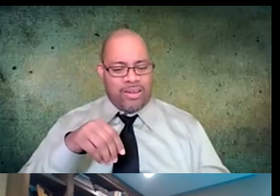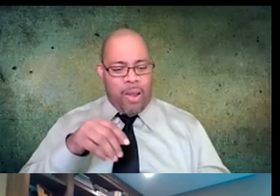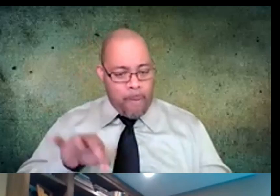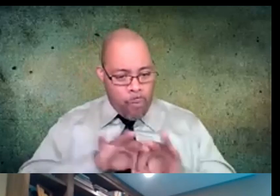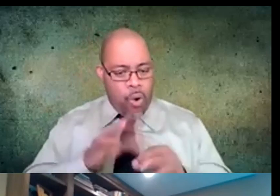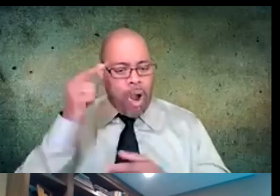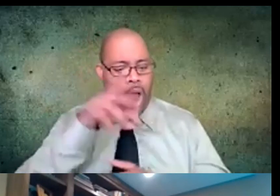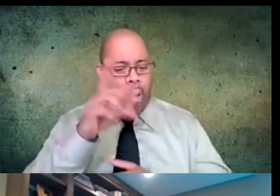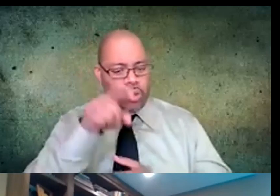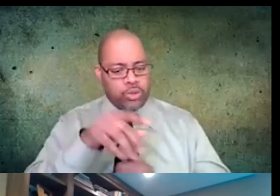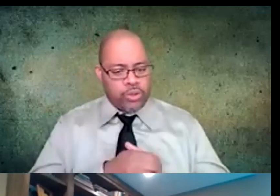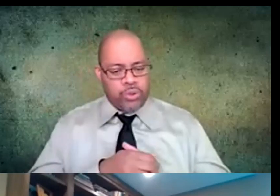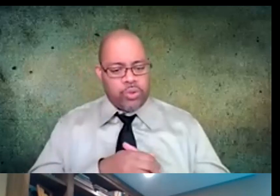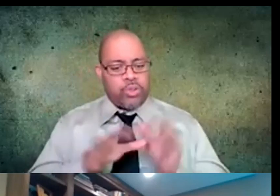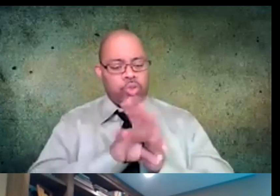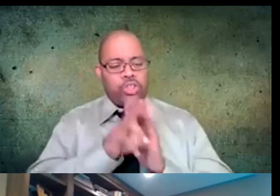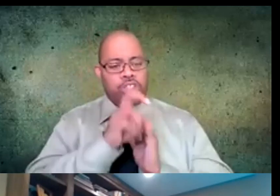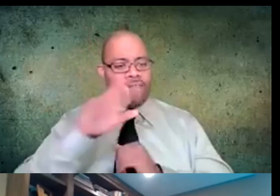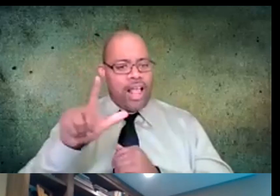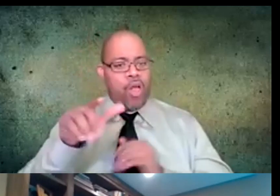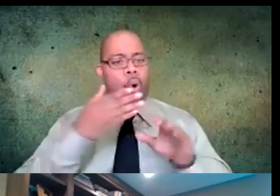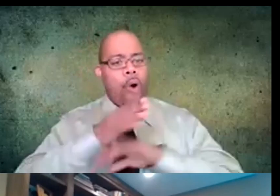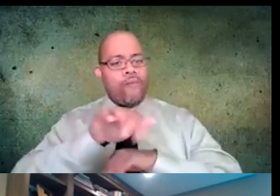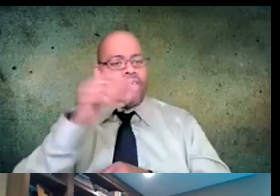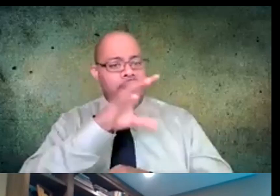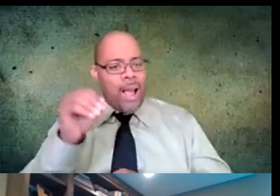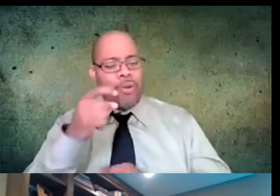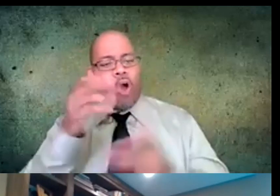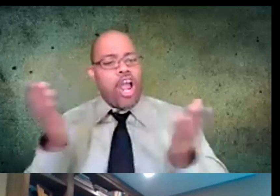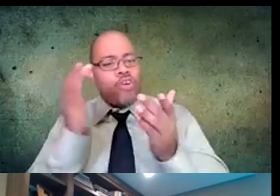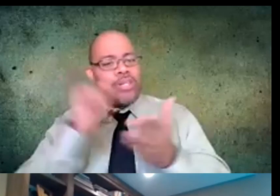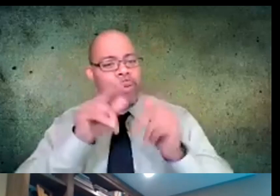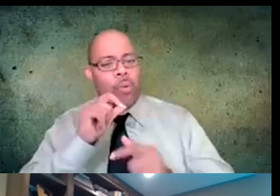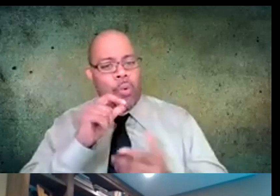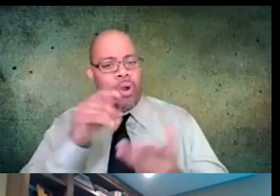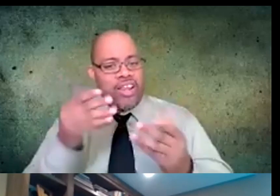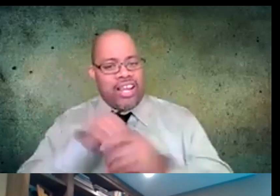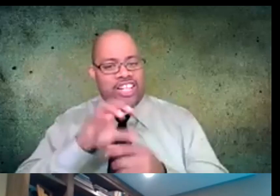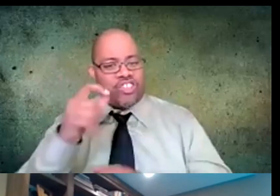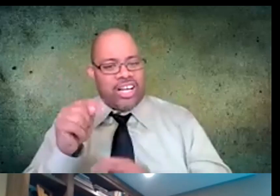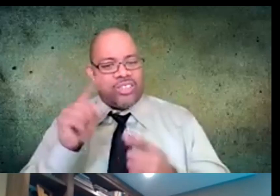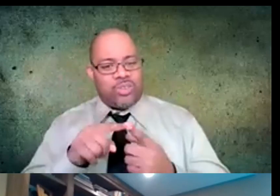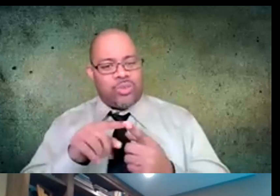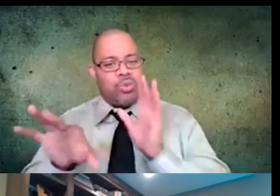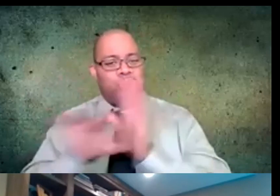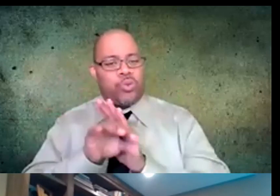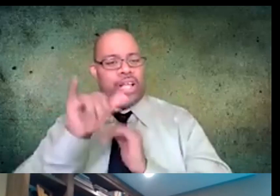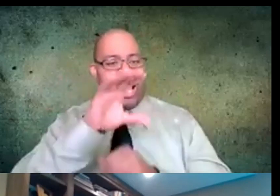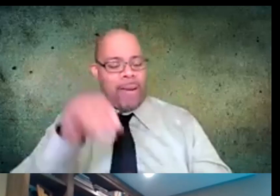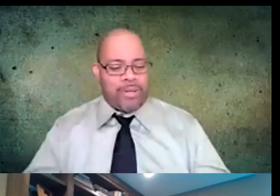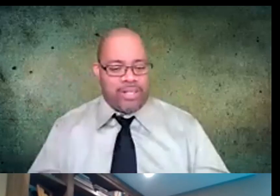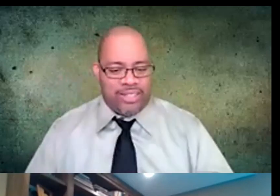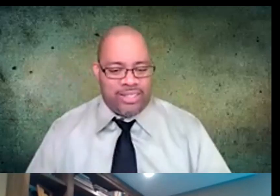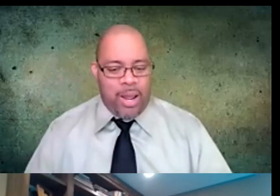you choose Cerevel over another company, or encourage those who are here in the chat to choose this company to